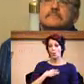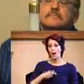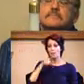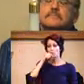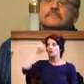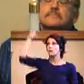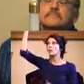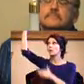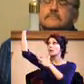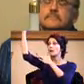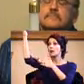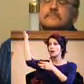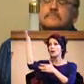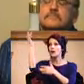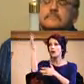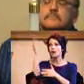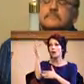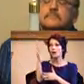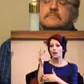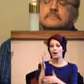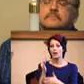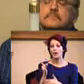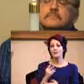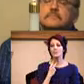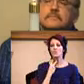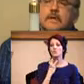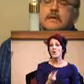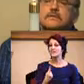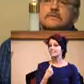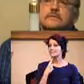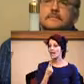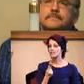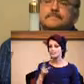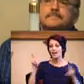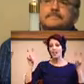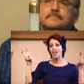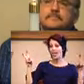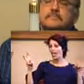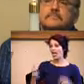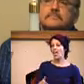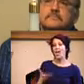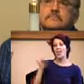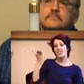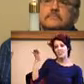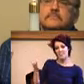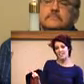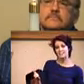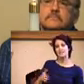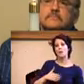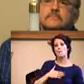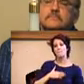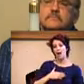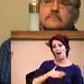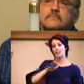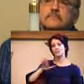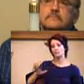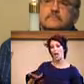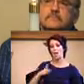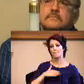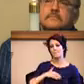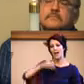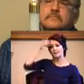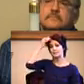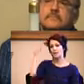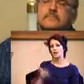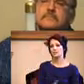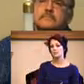my child this is my son with whom I am well pleased and the reality is